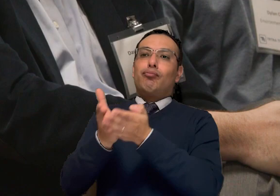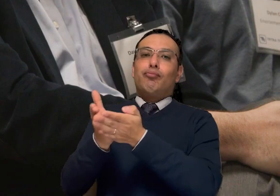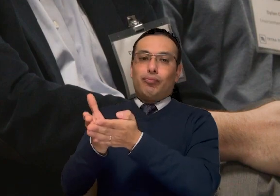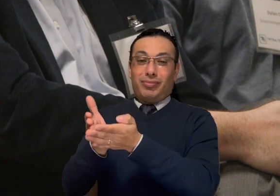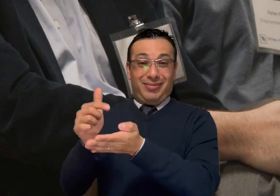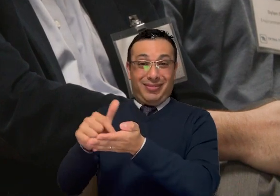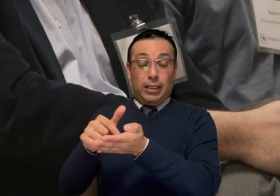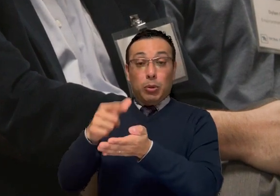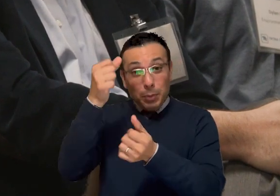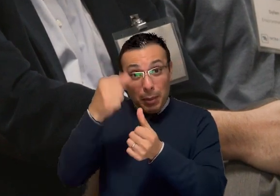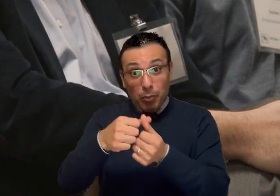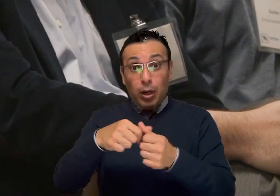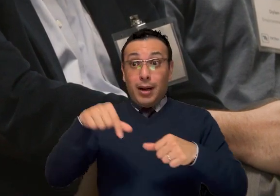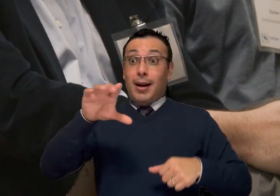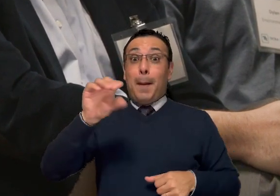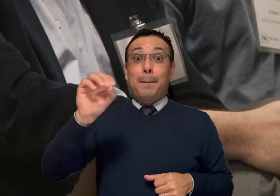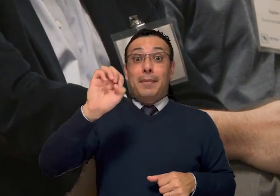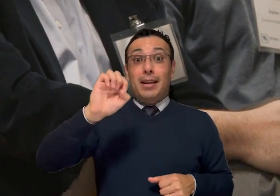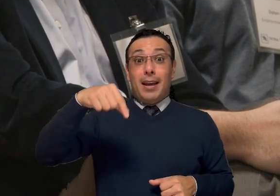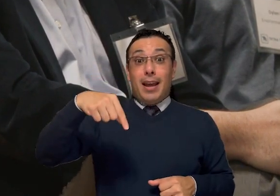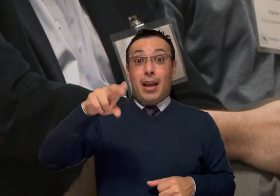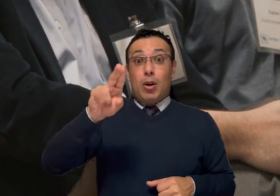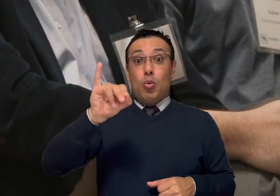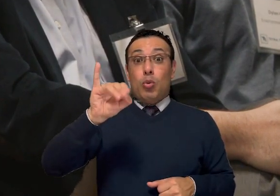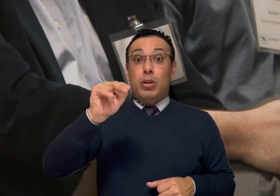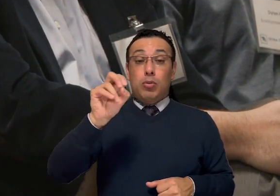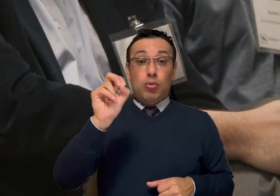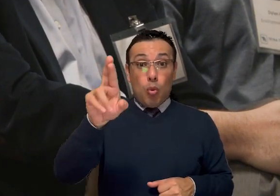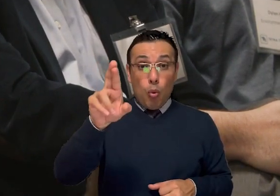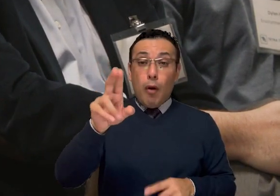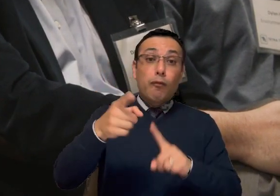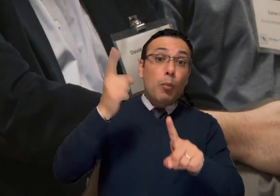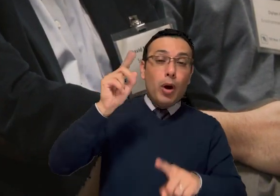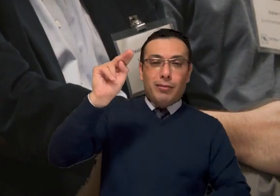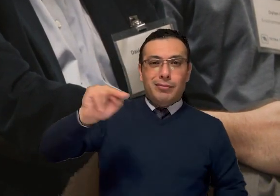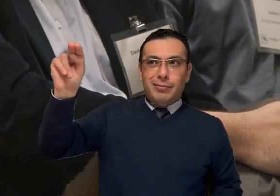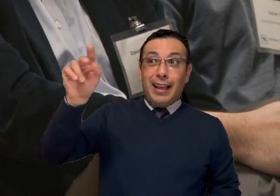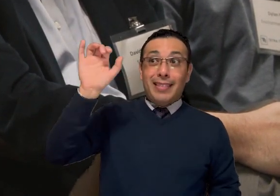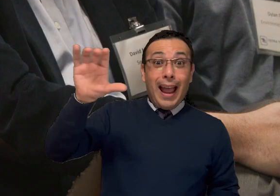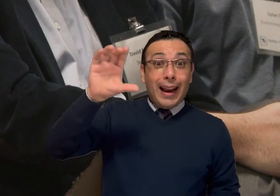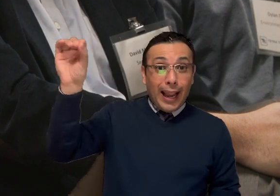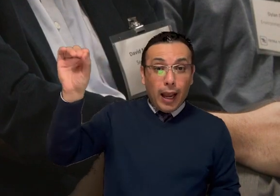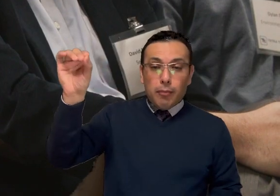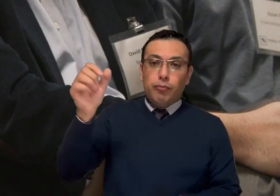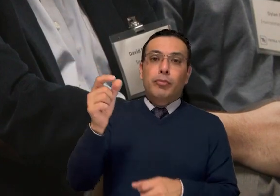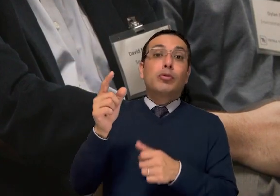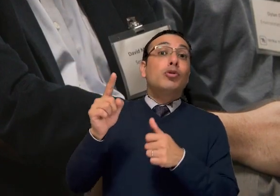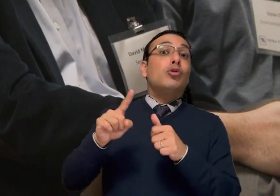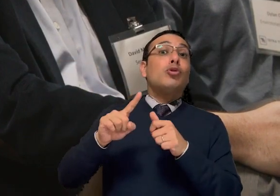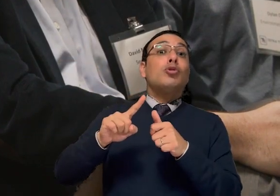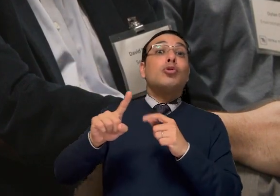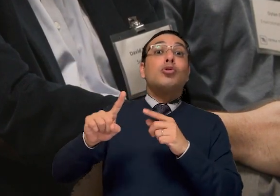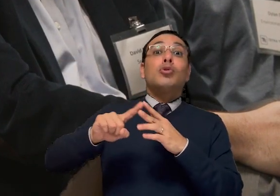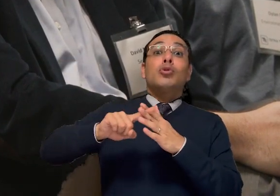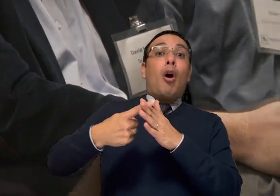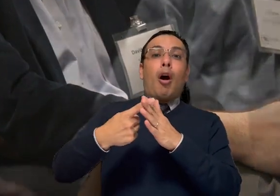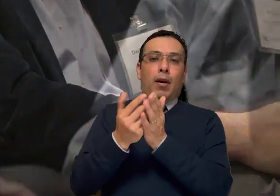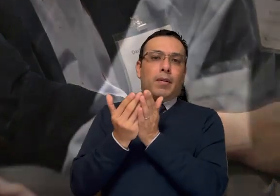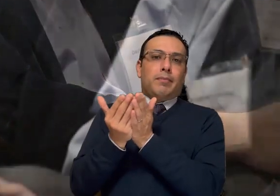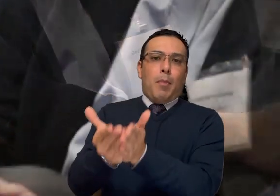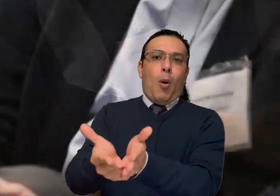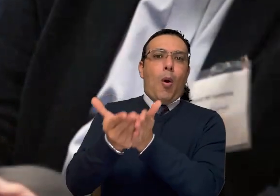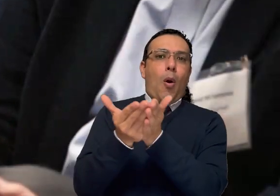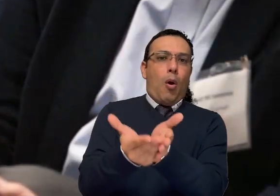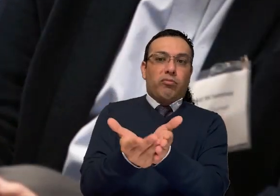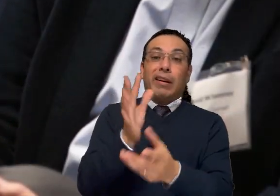Equinor, is a Norwegian-based company. It's a mariner's company. It's a fishing company. And they have been building stuff in